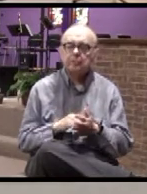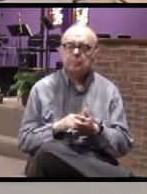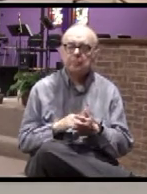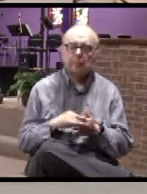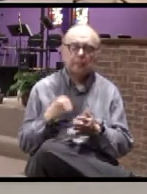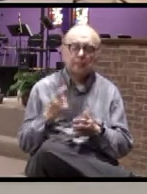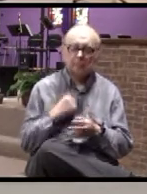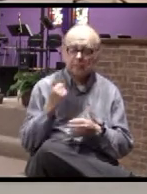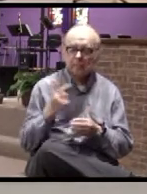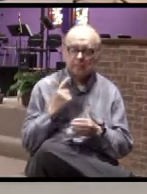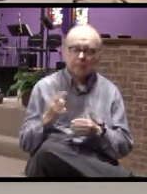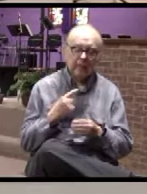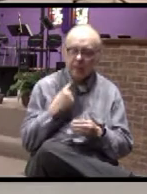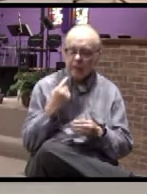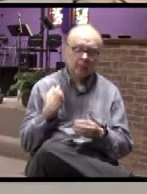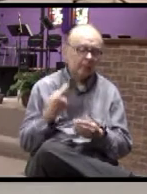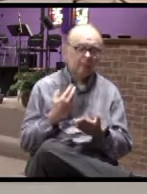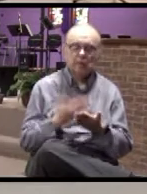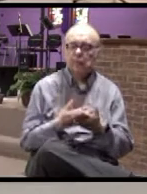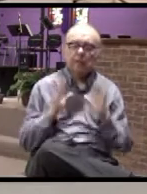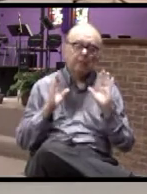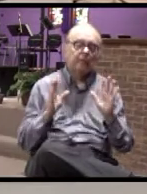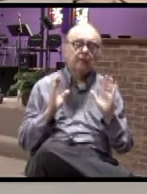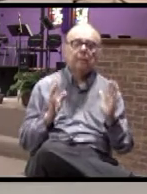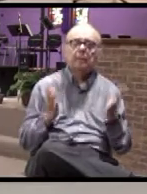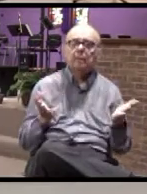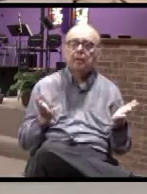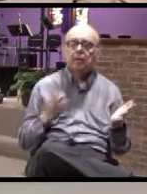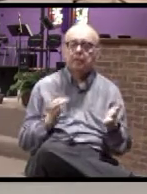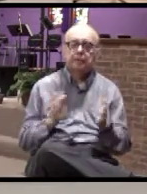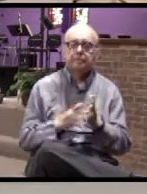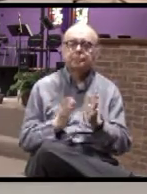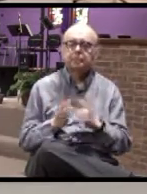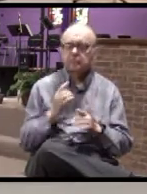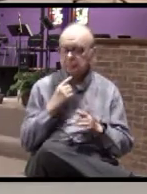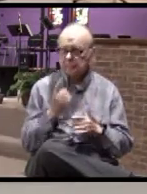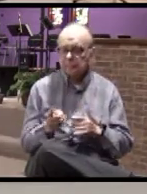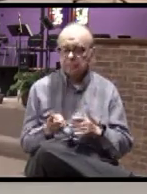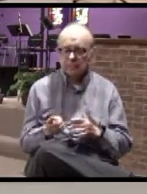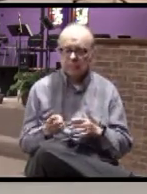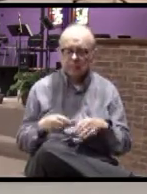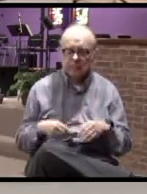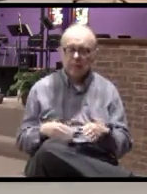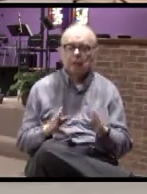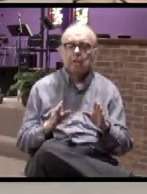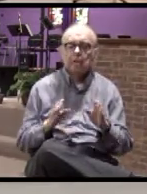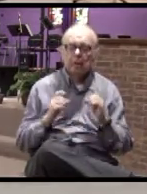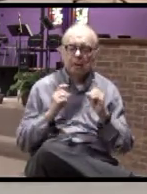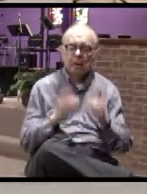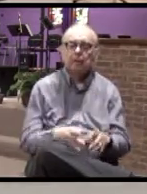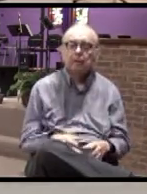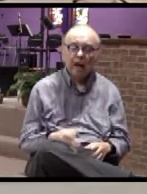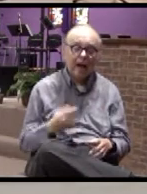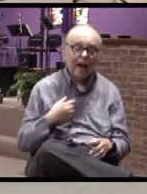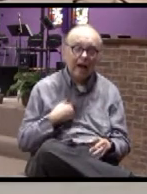We always think we're so good, we're so great, we're so wonderful. And Jesus is saying, while you were sinners, I loved